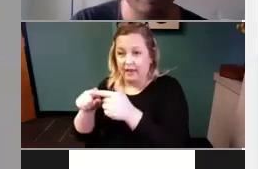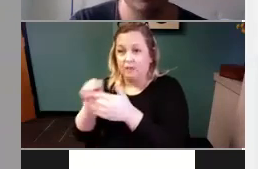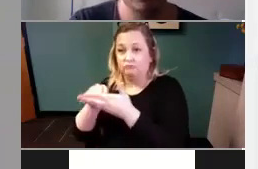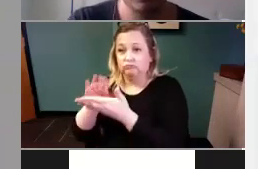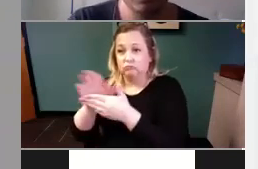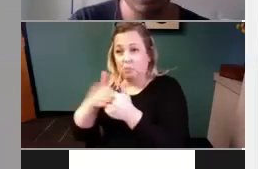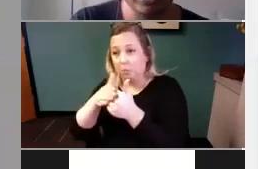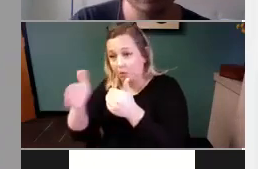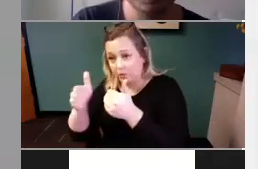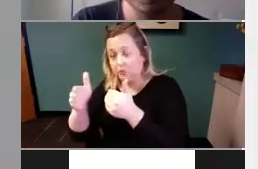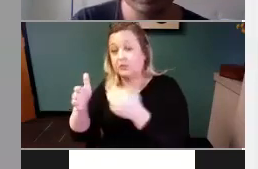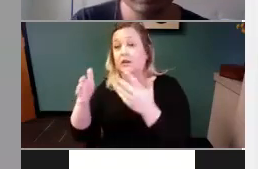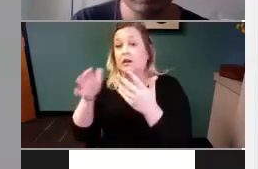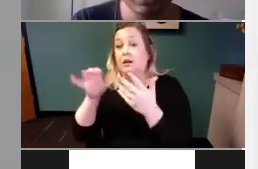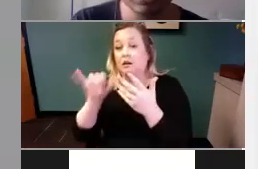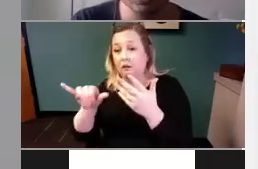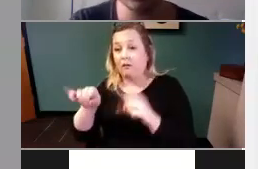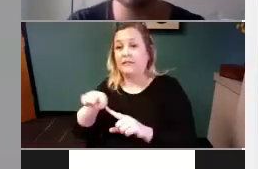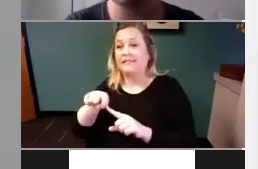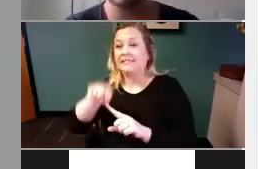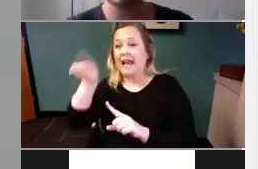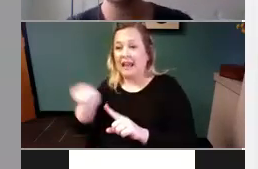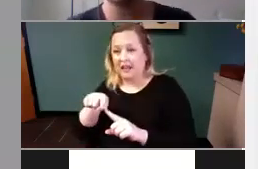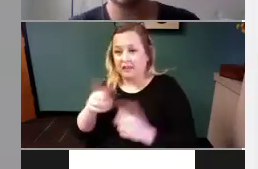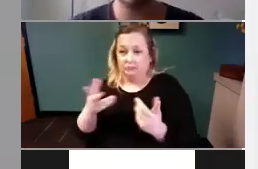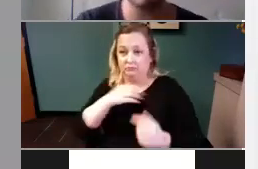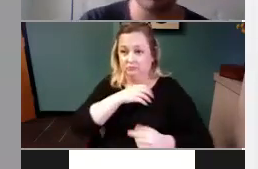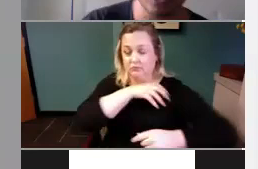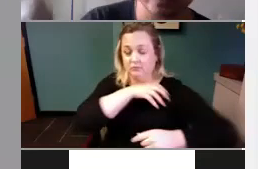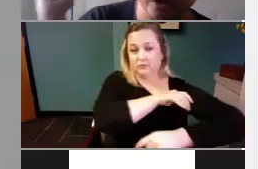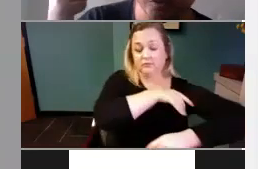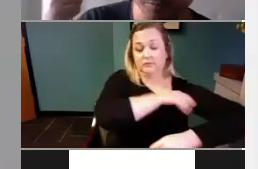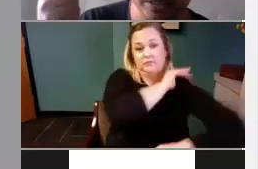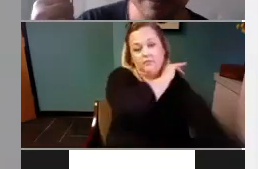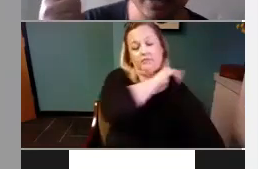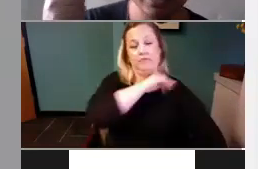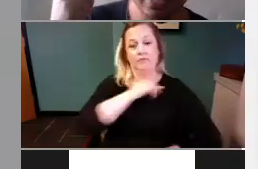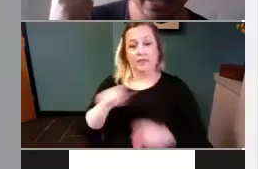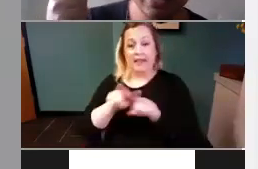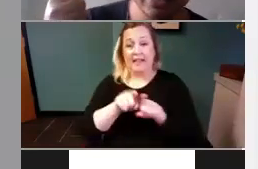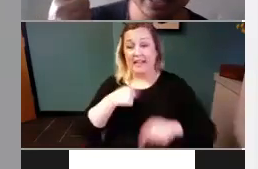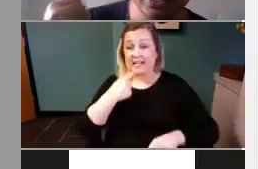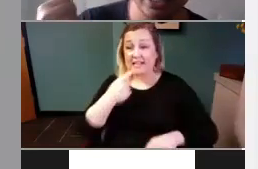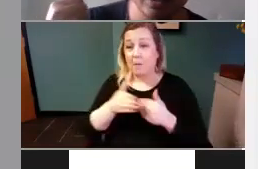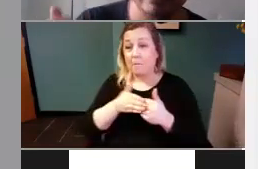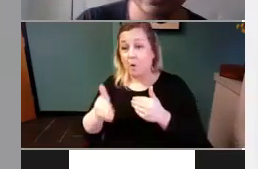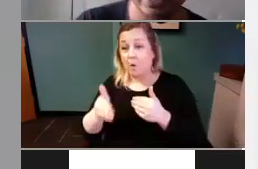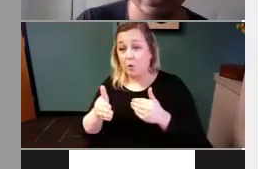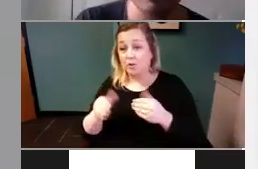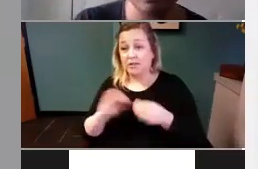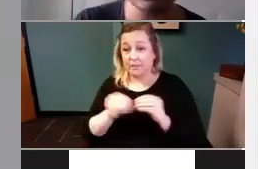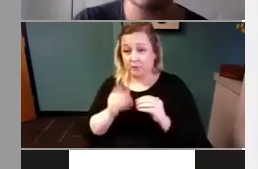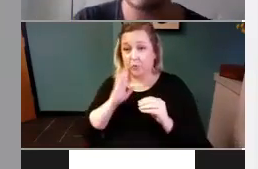Perfect. Okay. So as I said, the post values would be different, and a DAG cannot